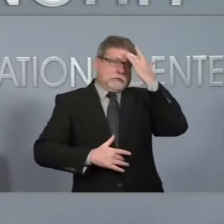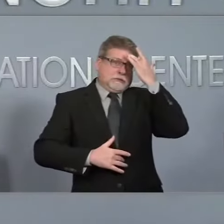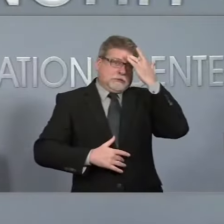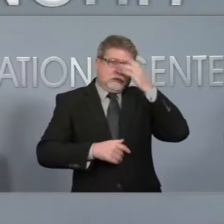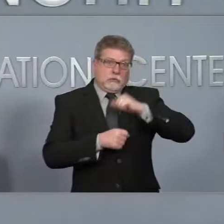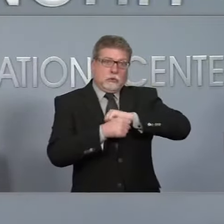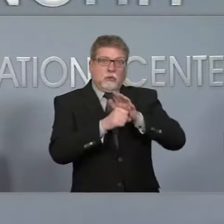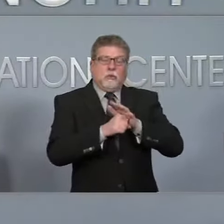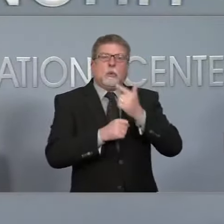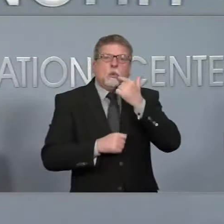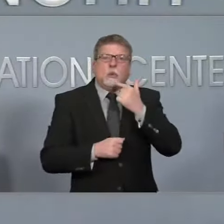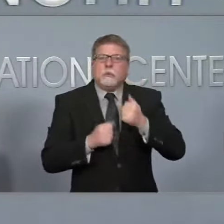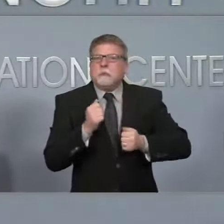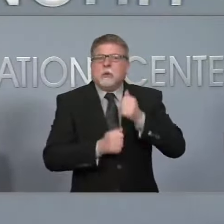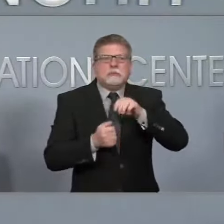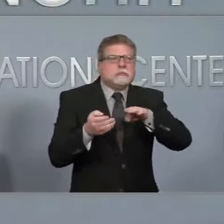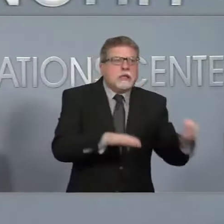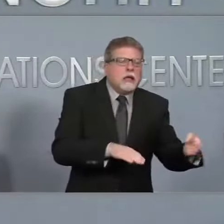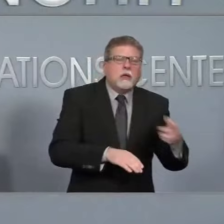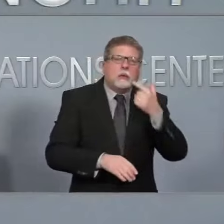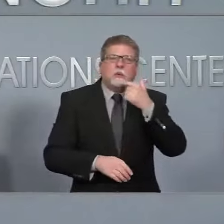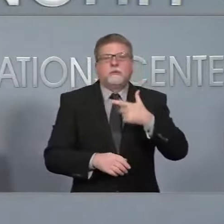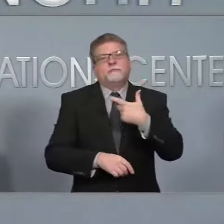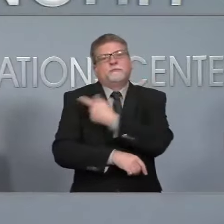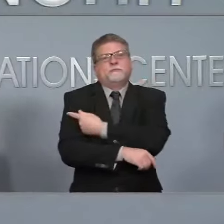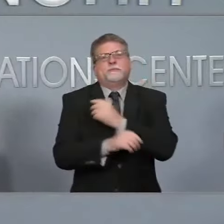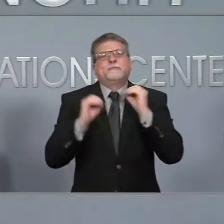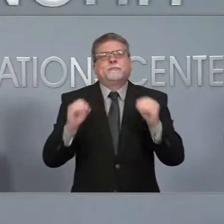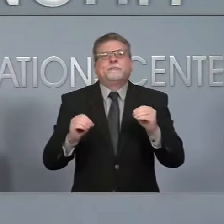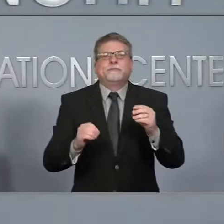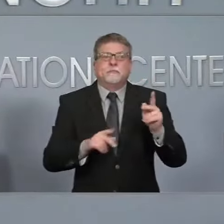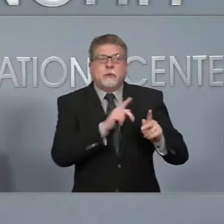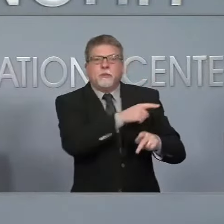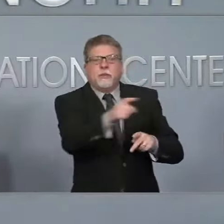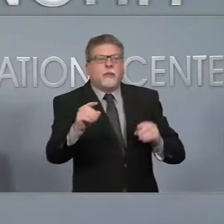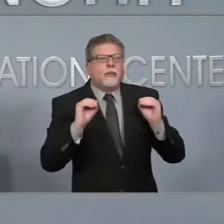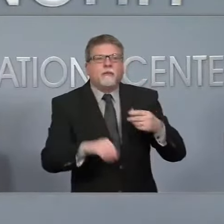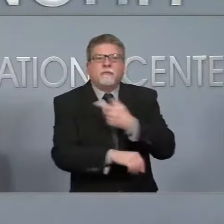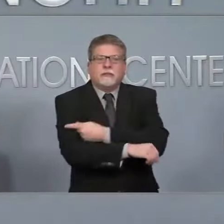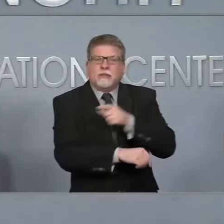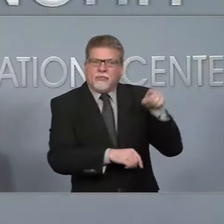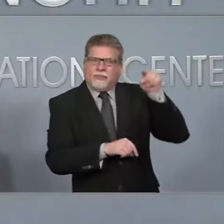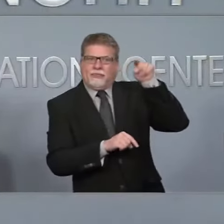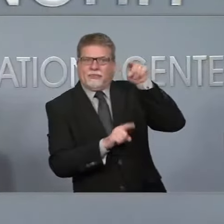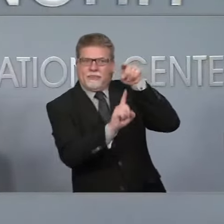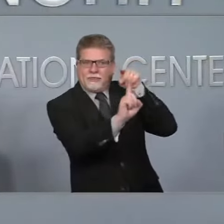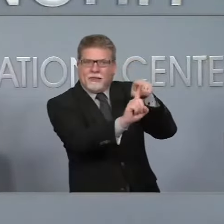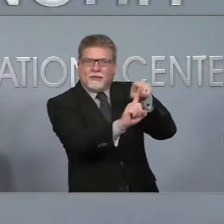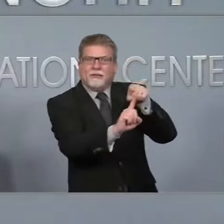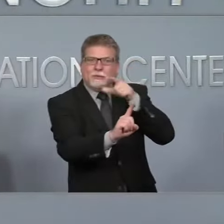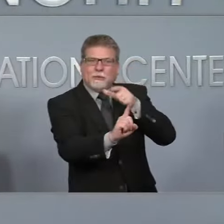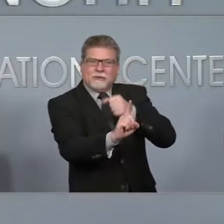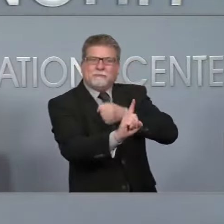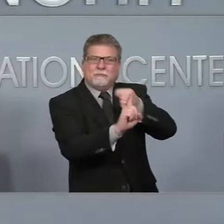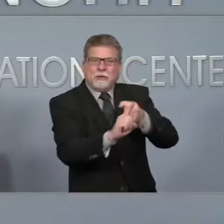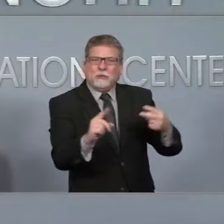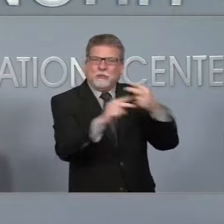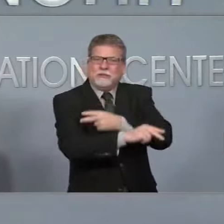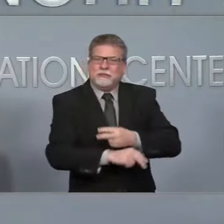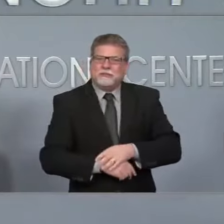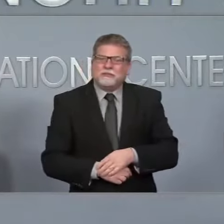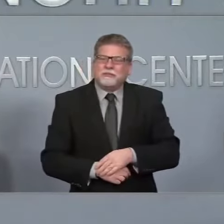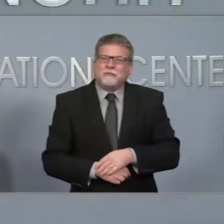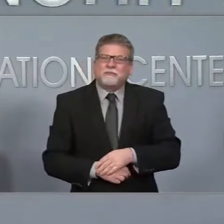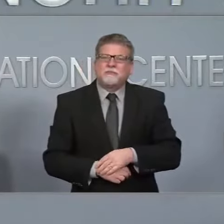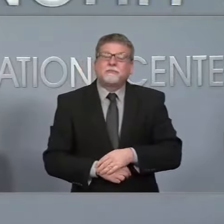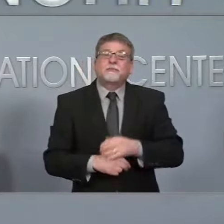deaths. We've learned how to protect ourselves and each other from serious illness due to COVID. Now we